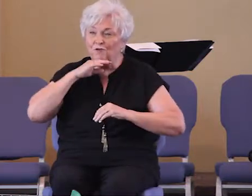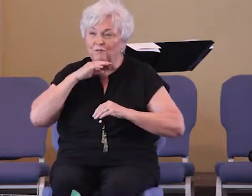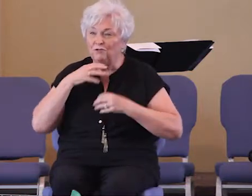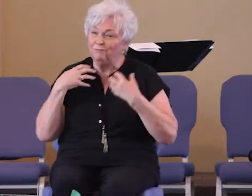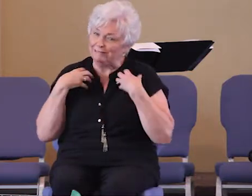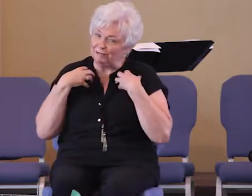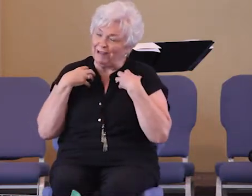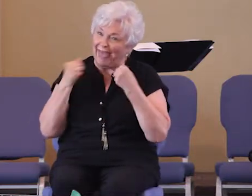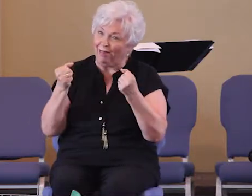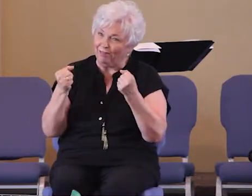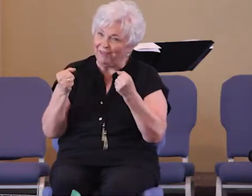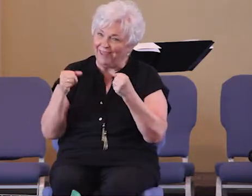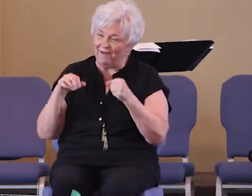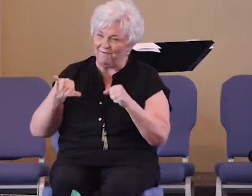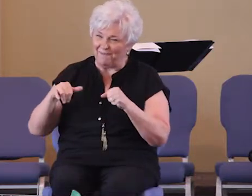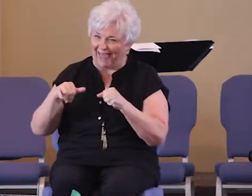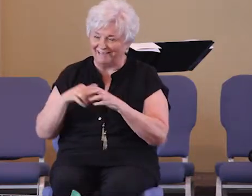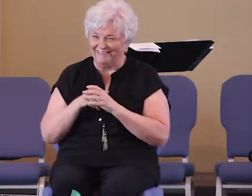say.